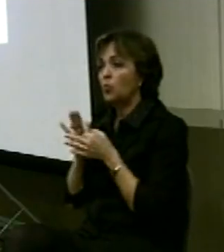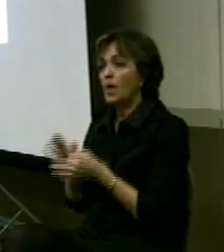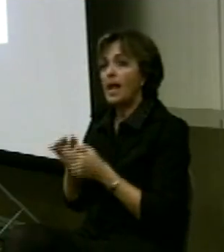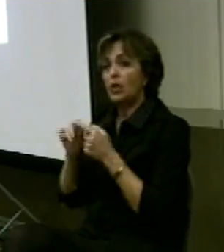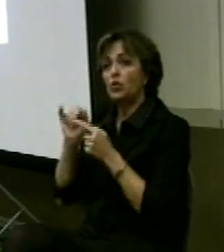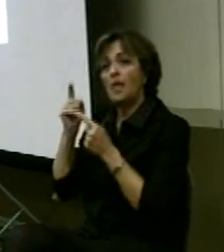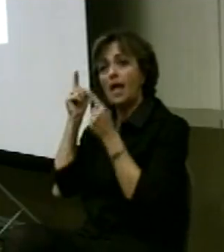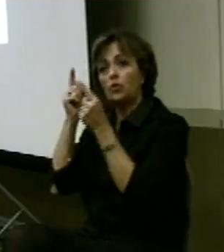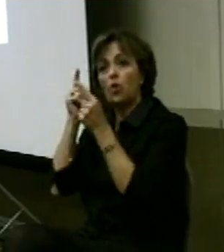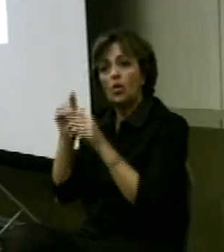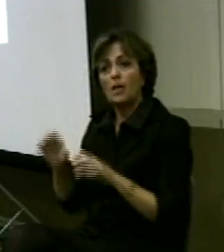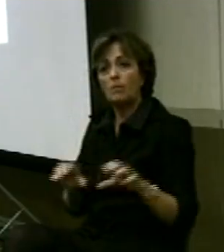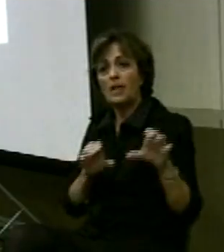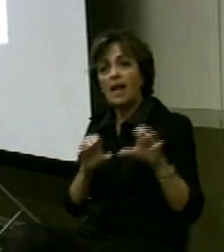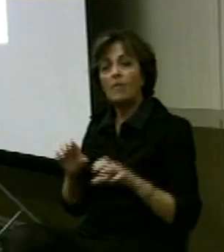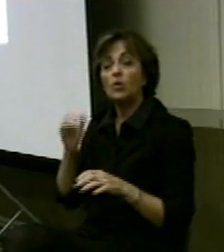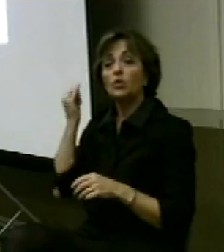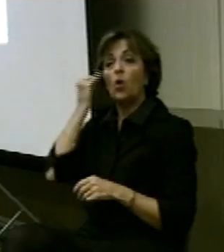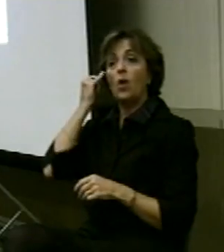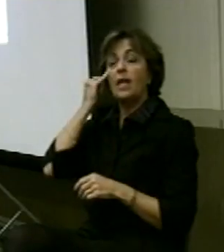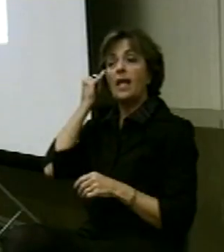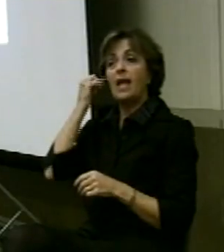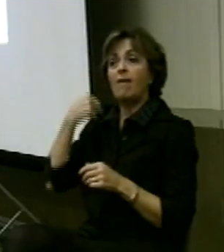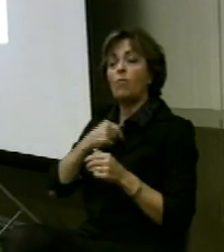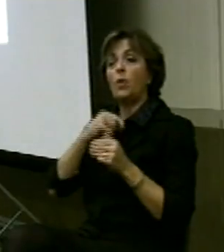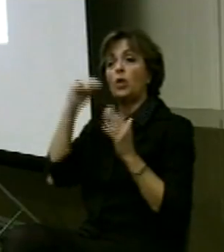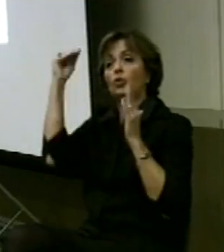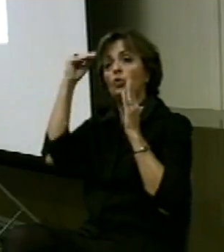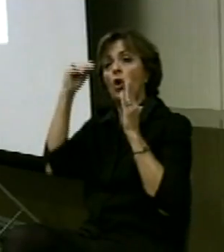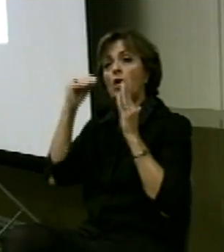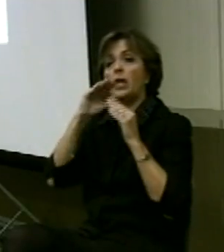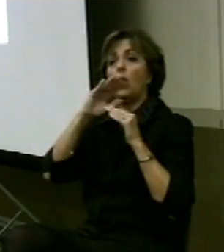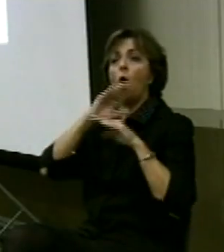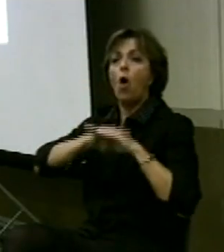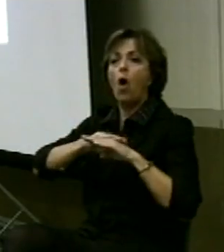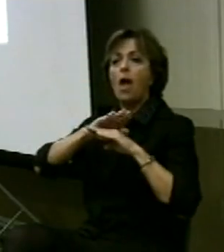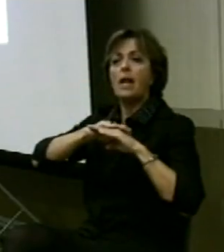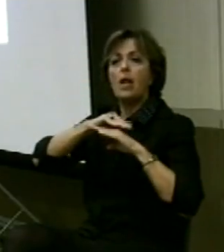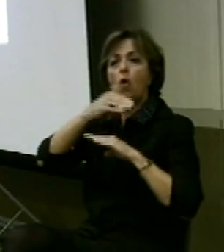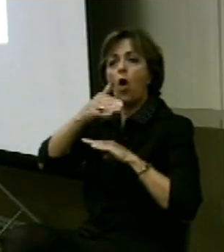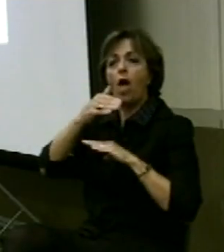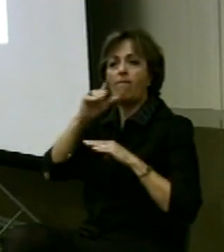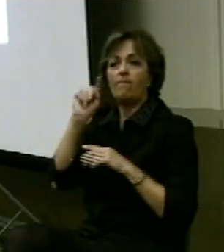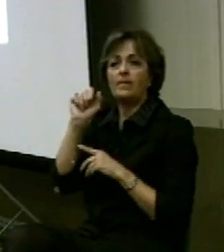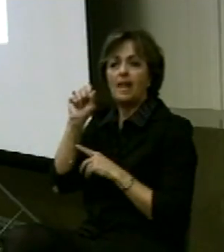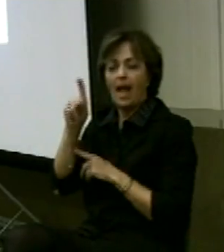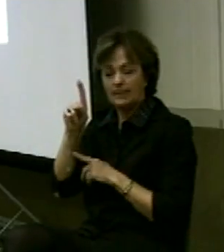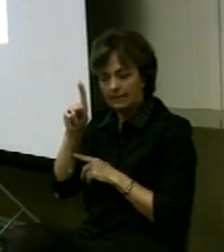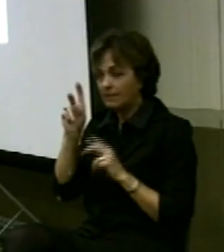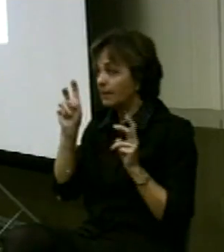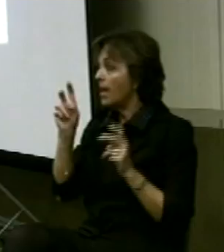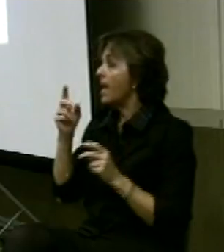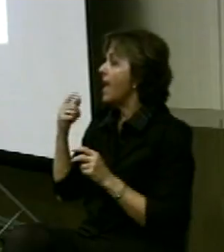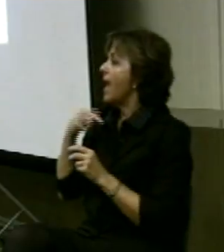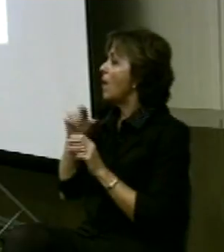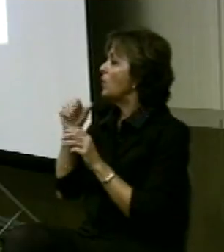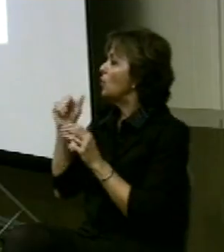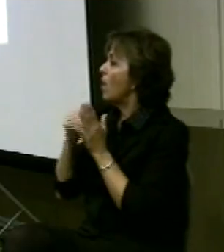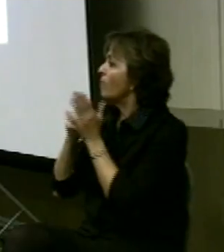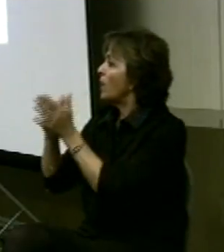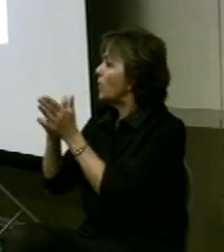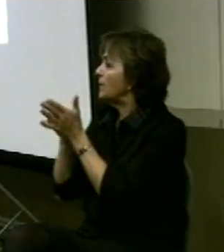target behavior? So if we're charting on and off task, let's say, for example, and we decide to do a frequency